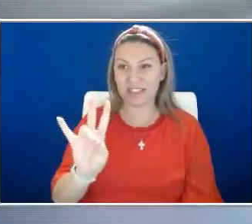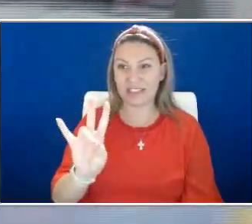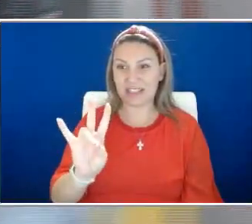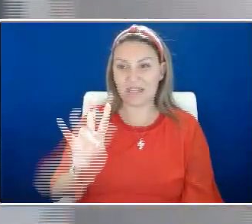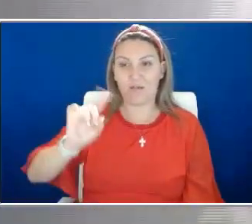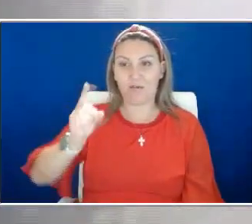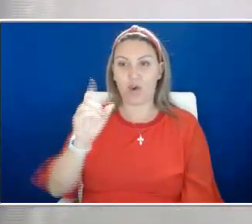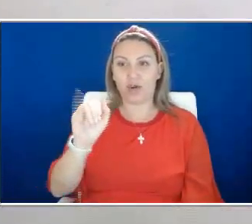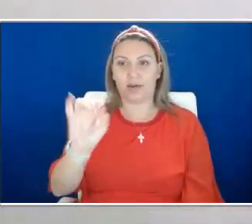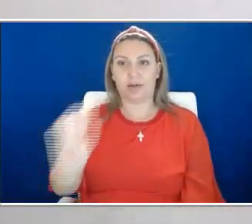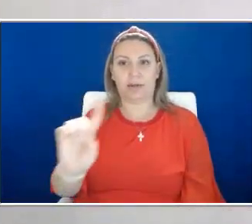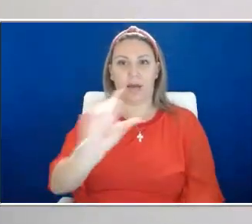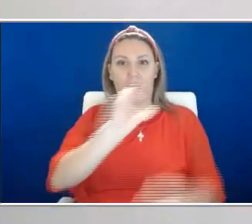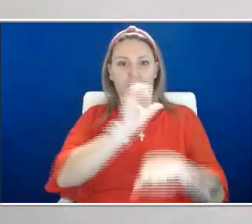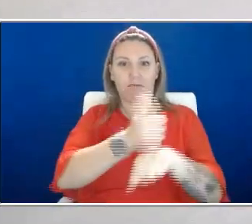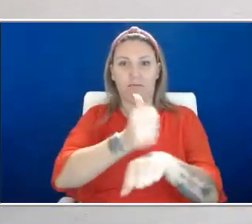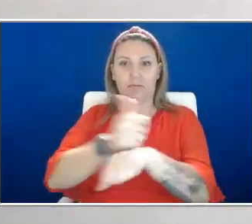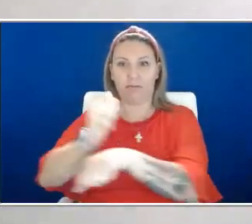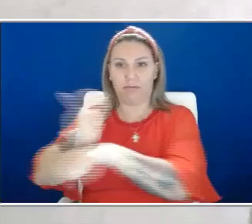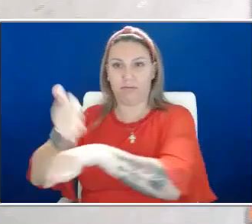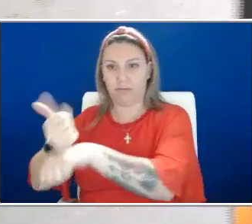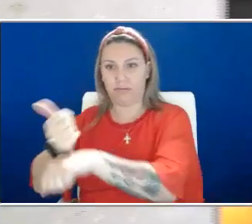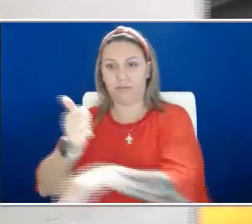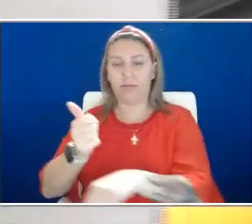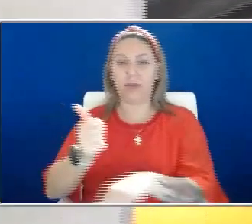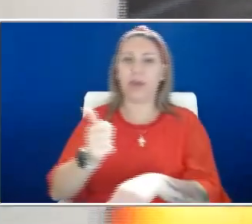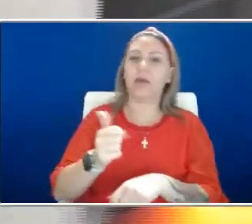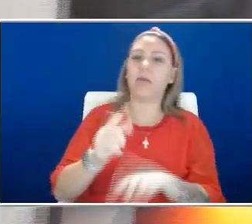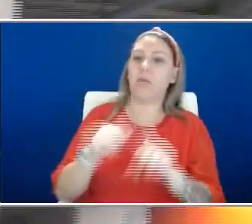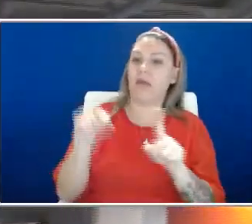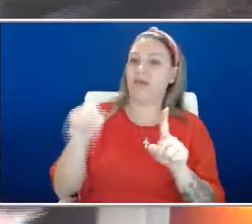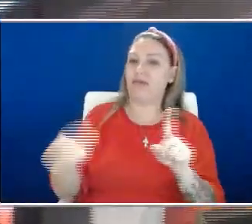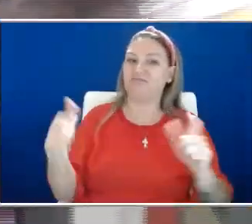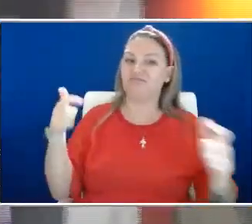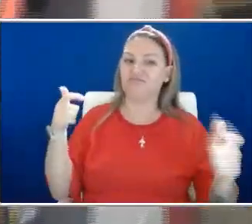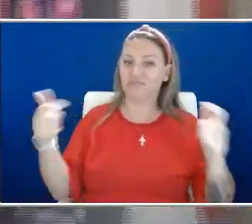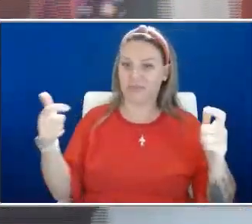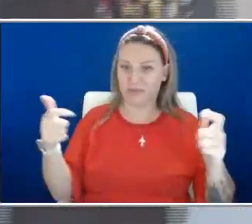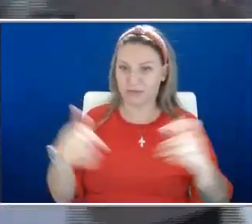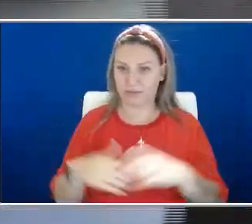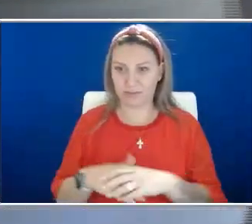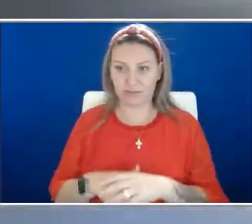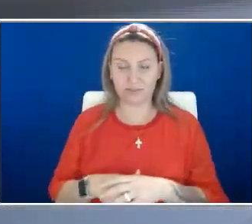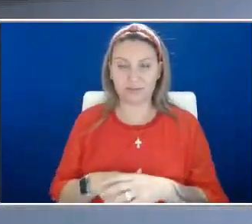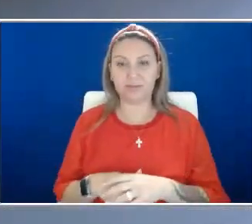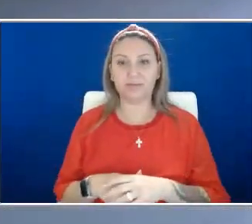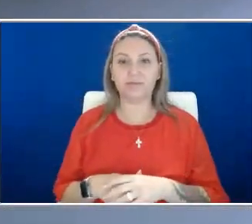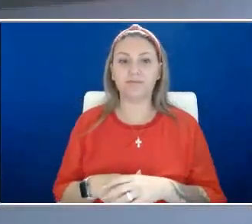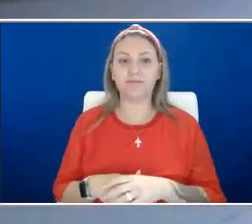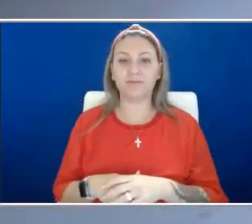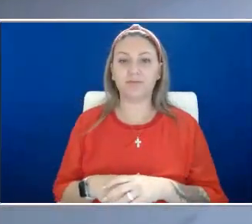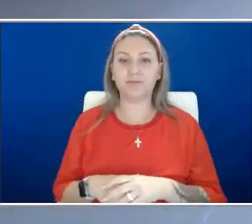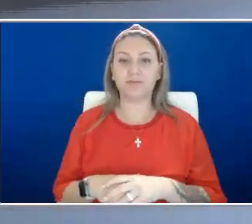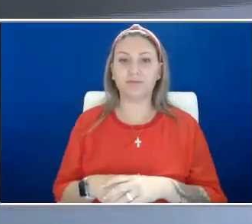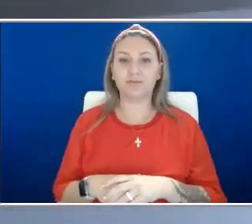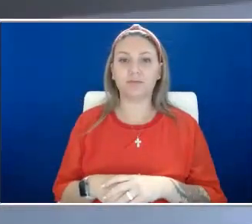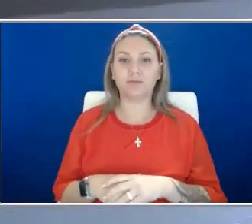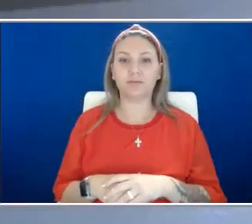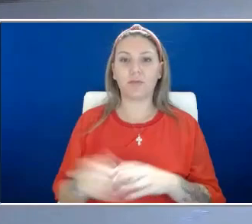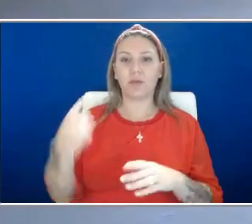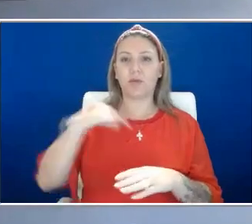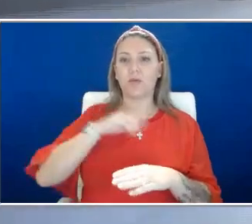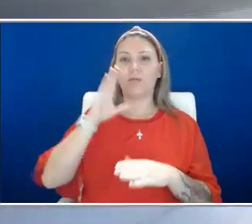stations in Arrowhead, but this is our biggest. And this is where we'll guide our